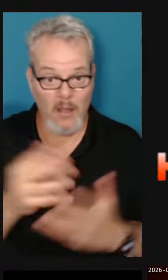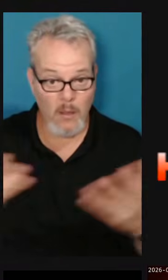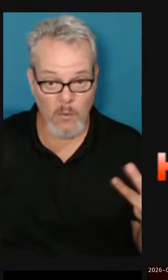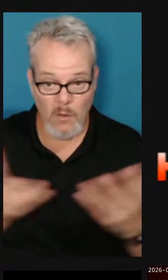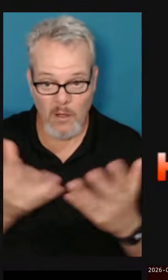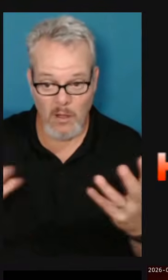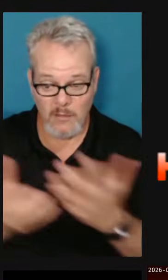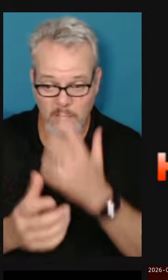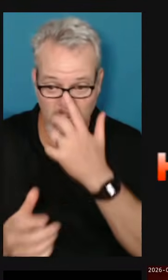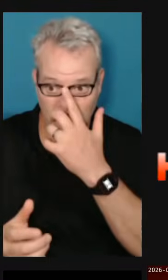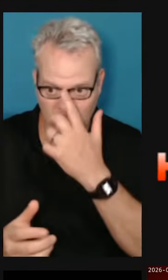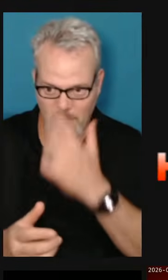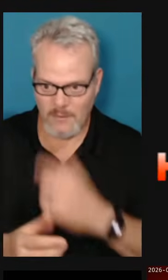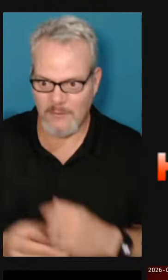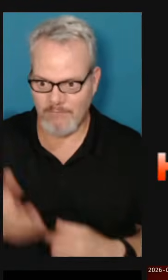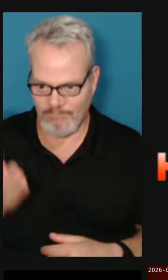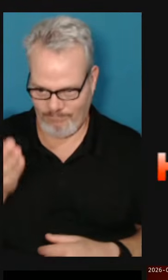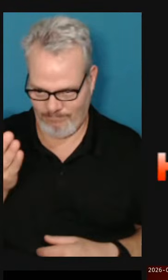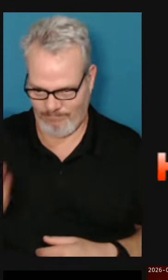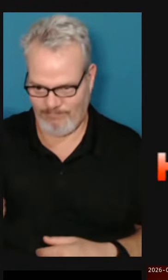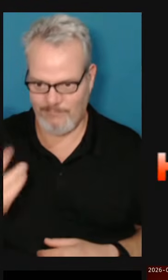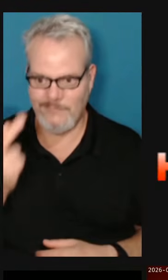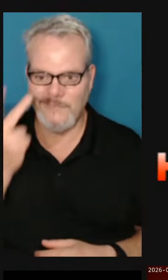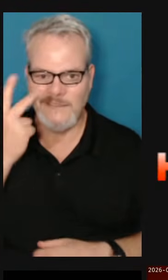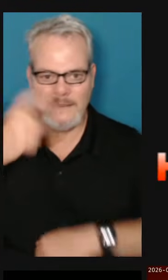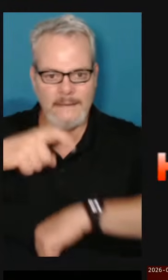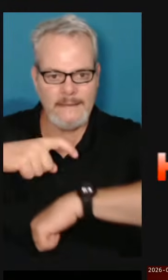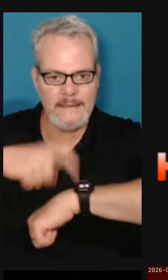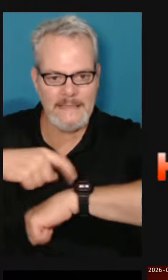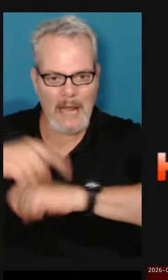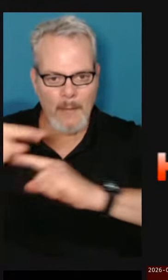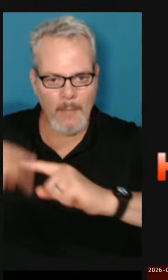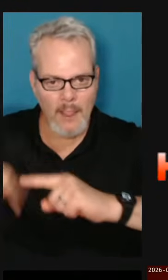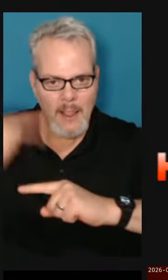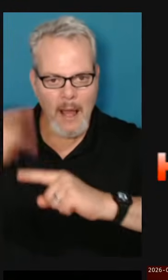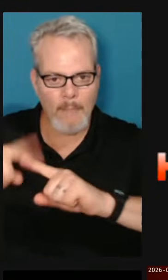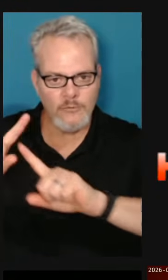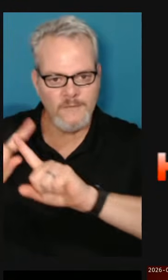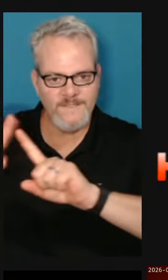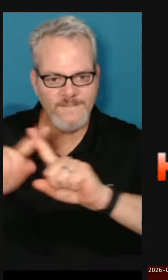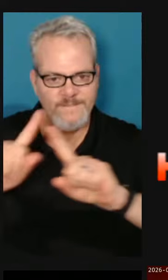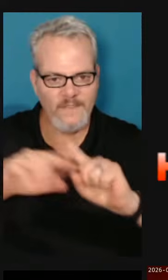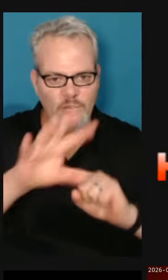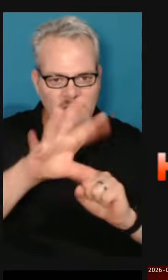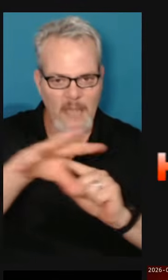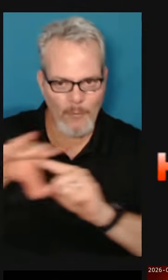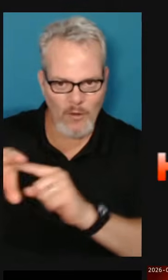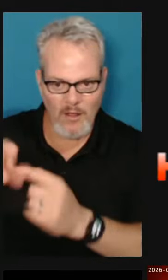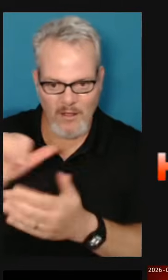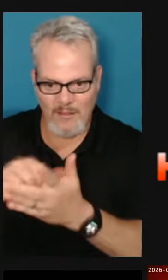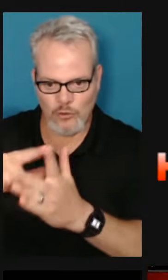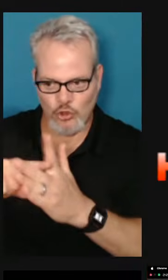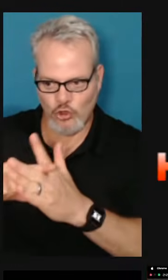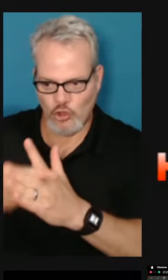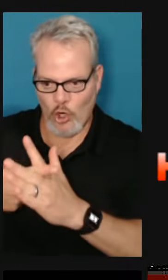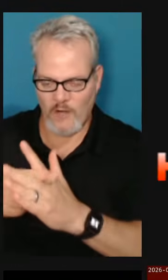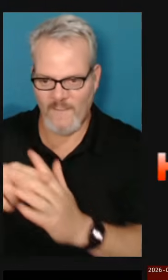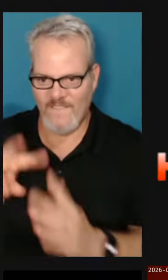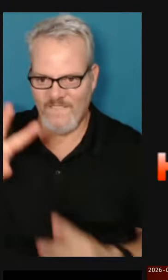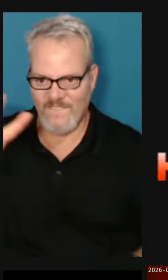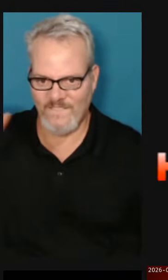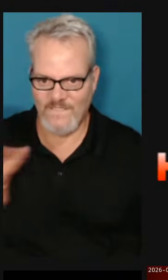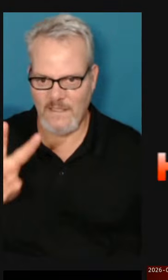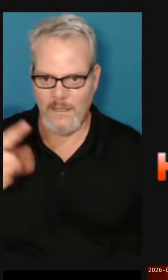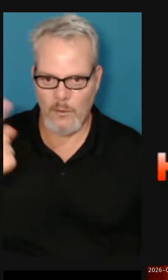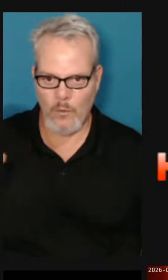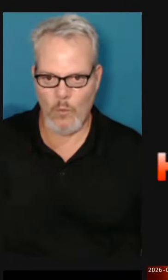with your own eyes, here are time lapses of the various cameras. This is a V1 camera to start. Just the last